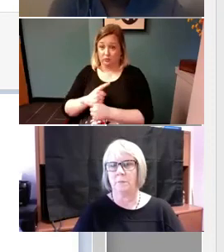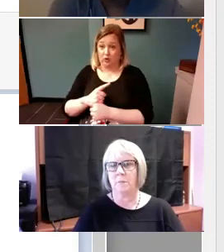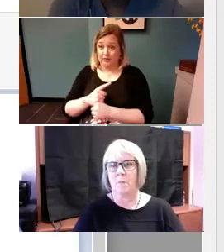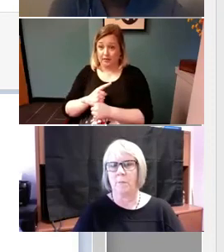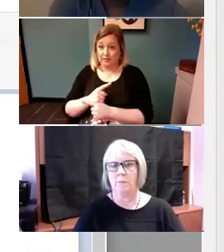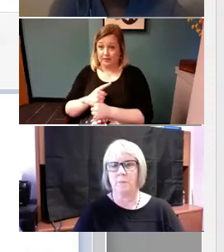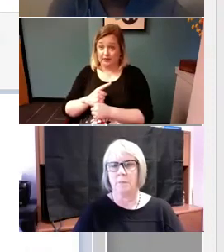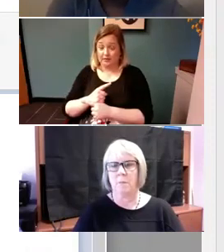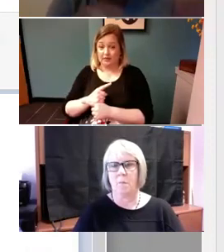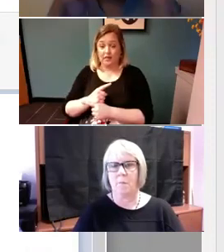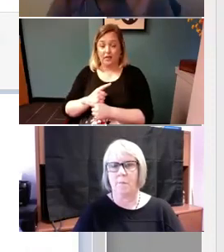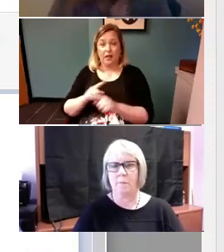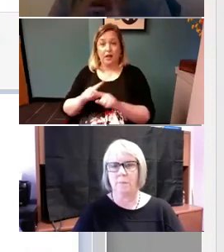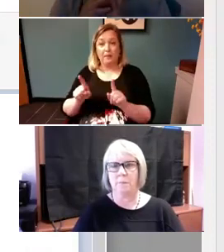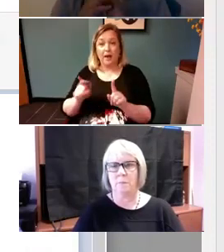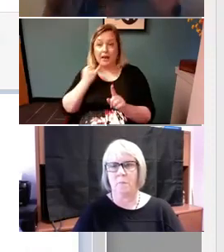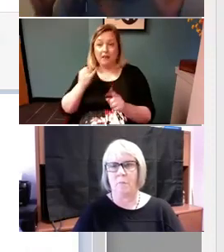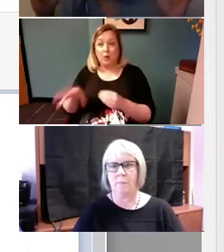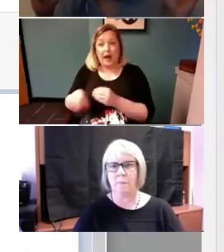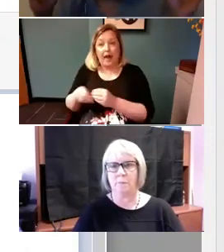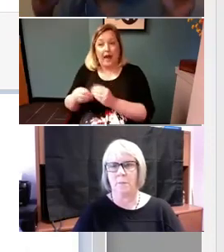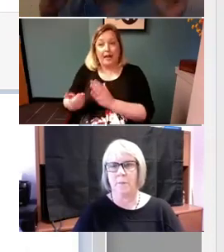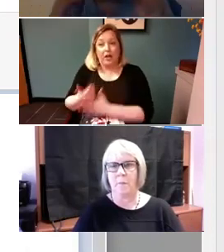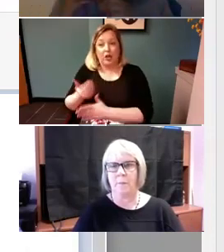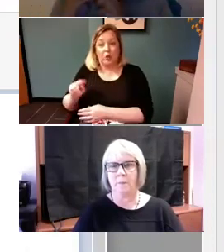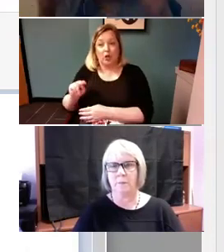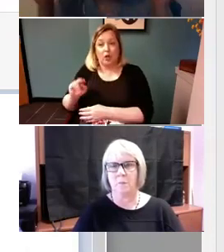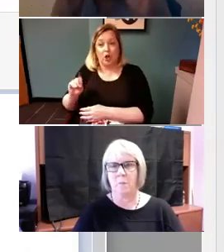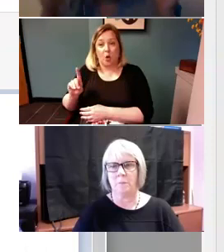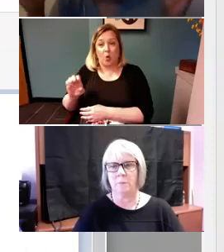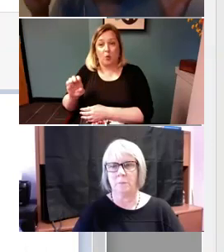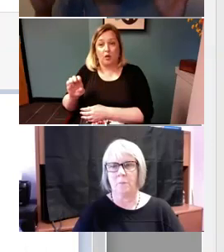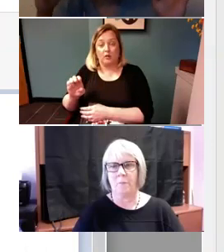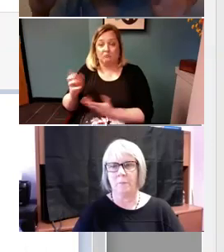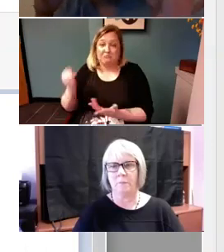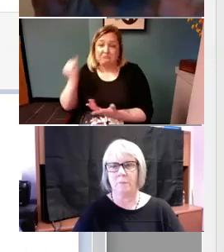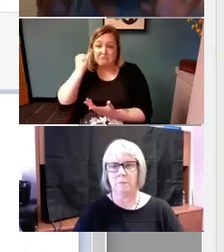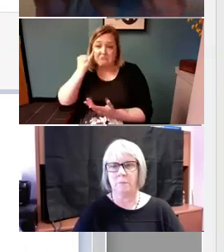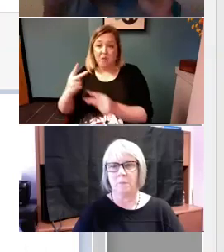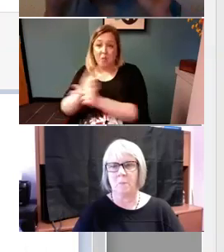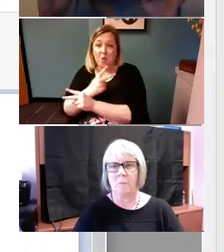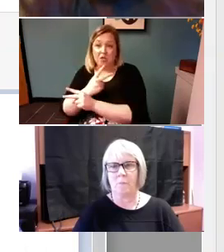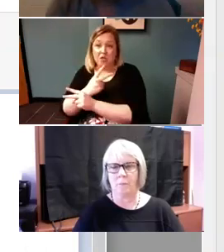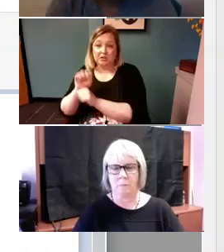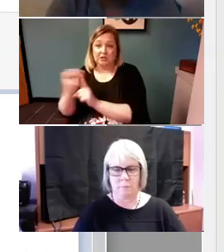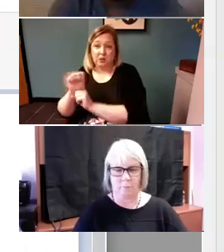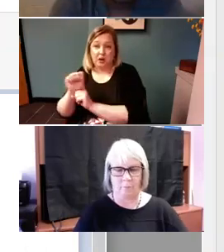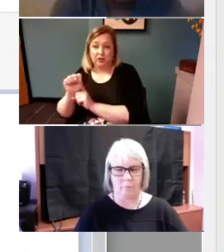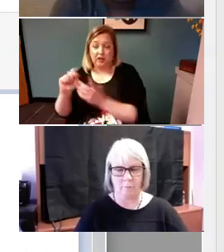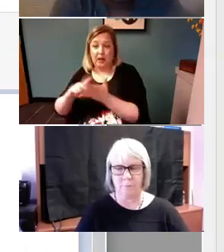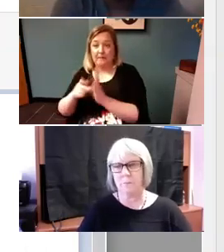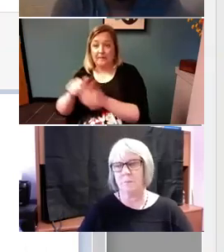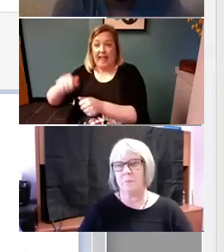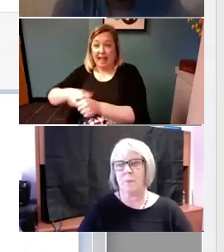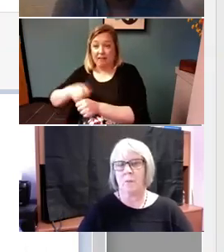add a new node, and let's say that the worst case scenario is every node is connected to every other node. That is the possible